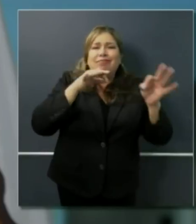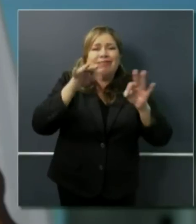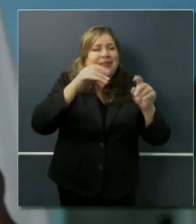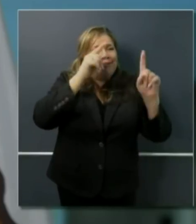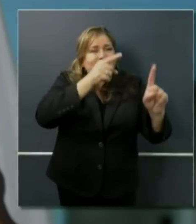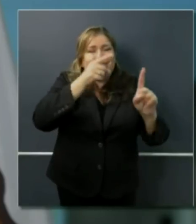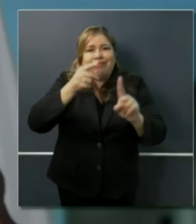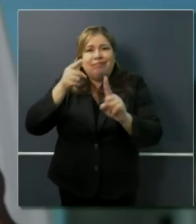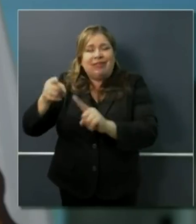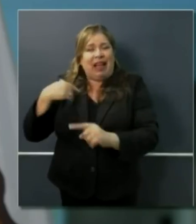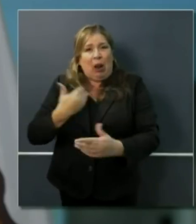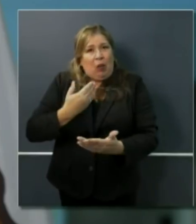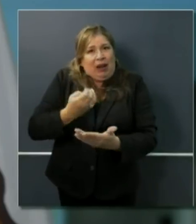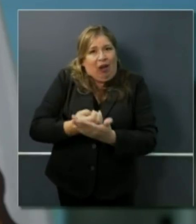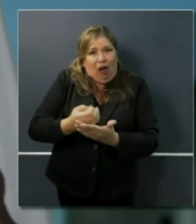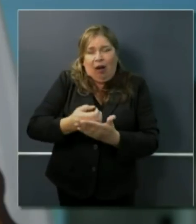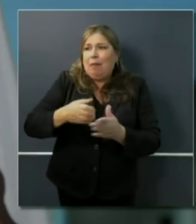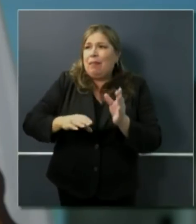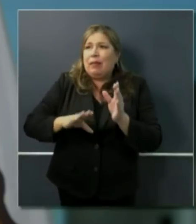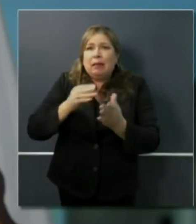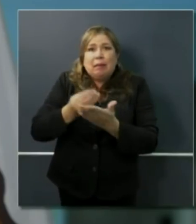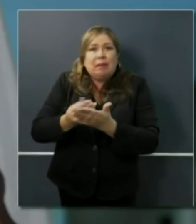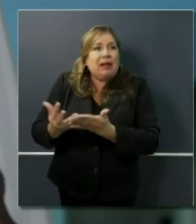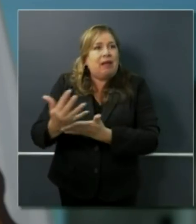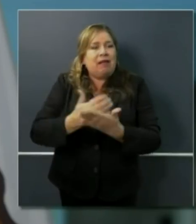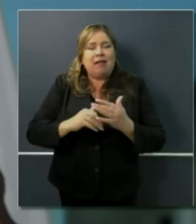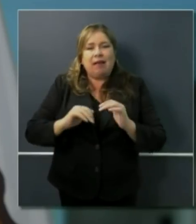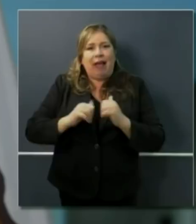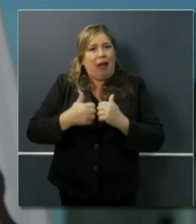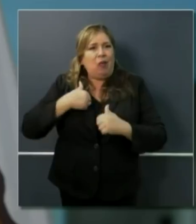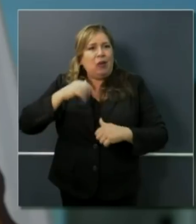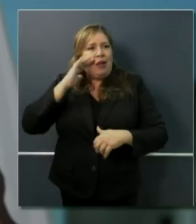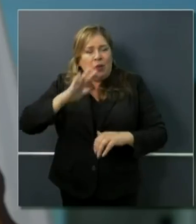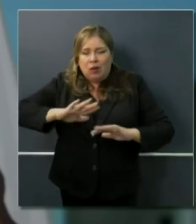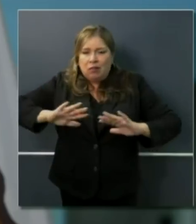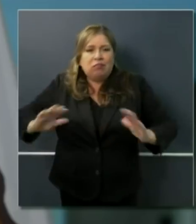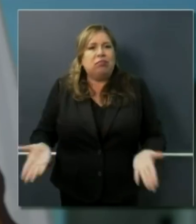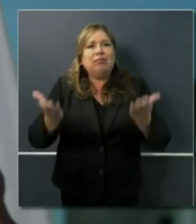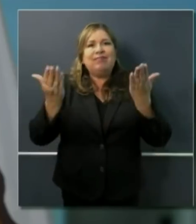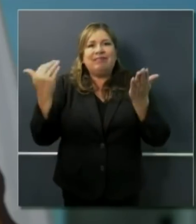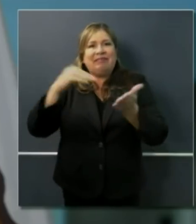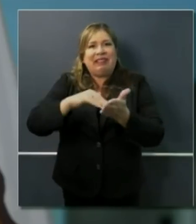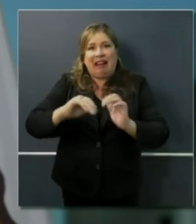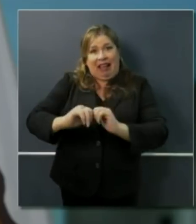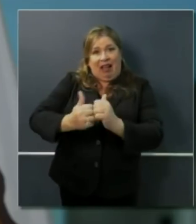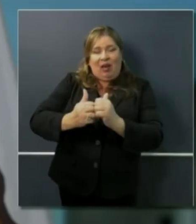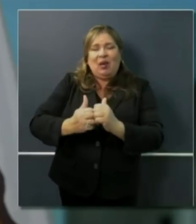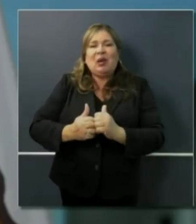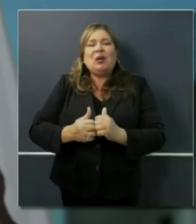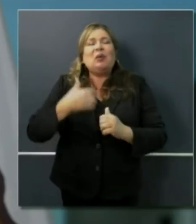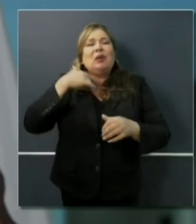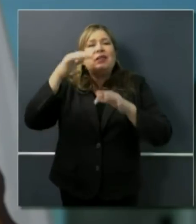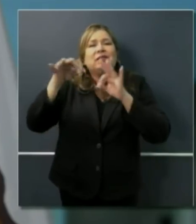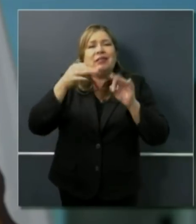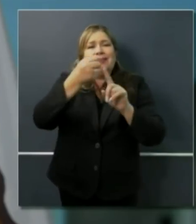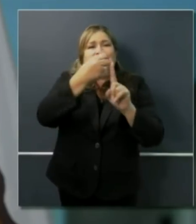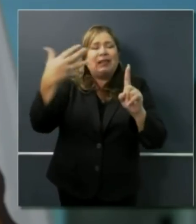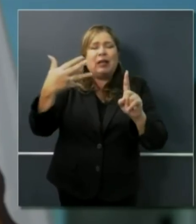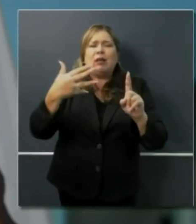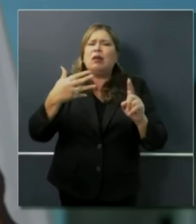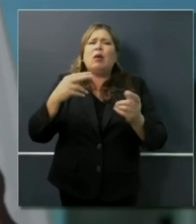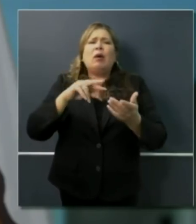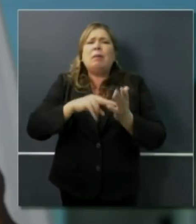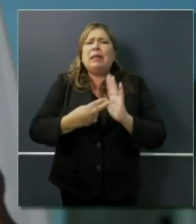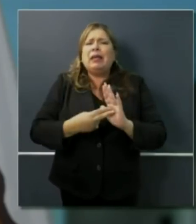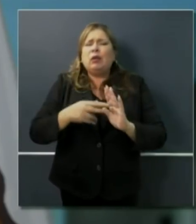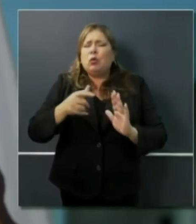looking to jumpstart it when we are in a position where we can expand the definition of essential and we can